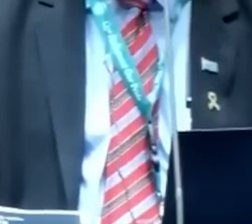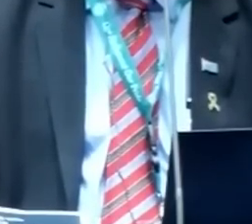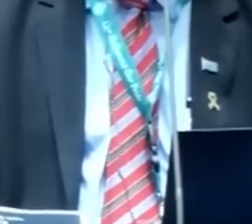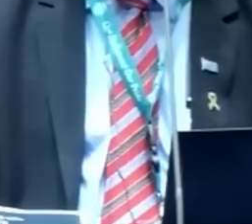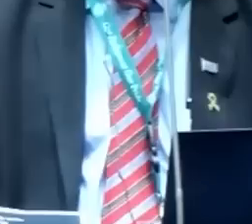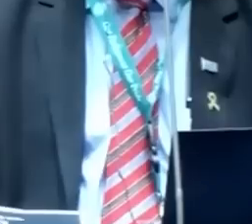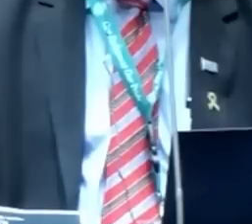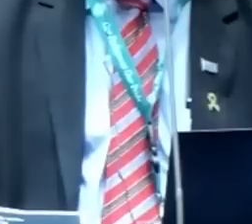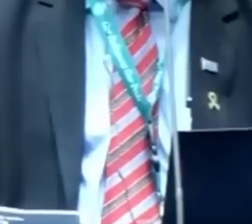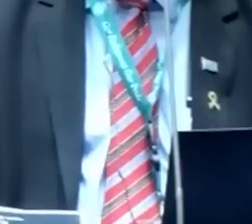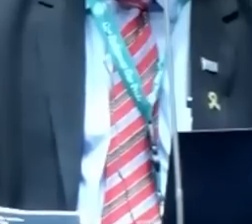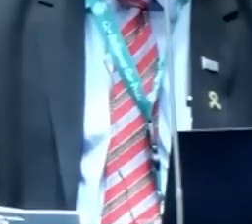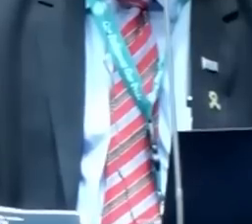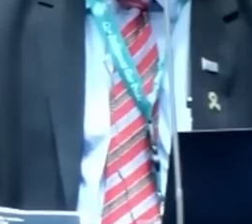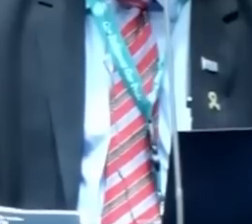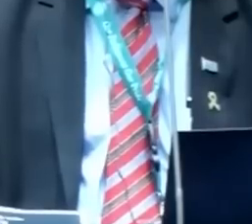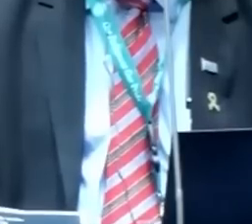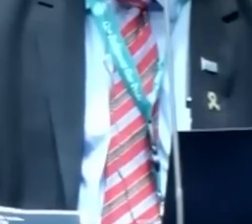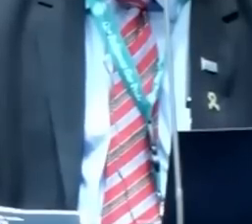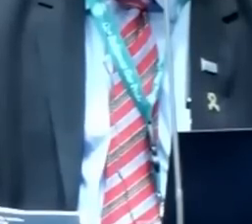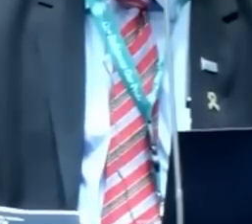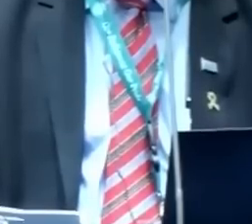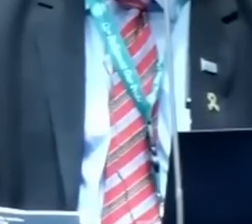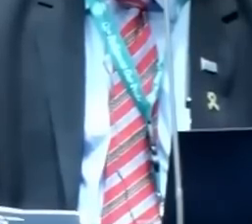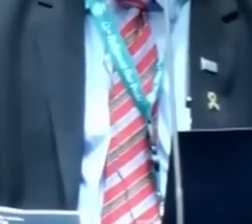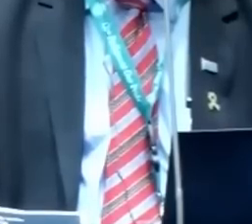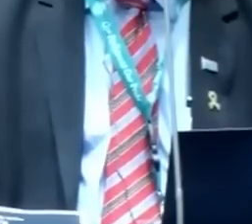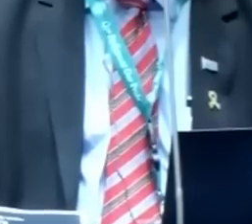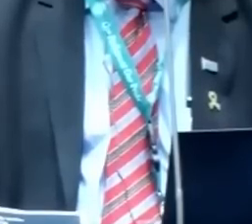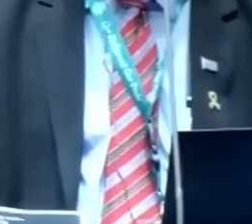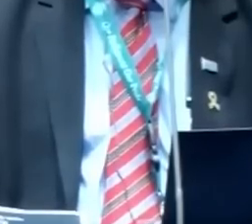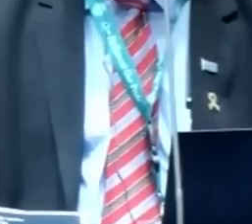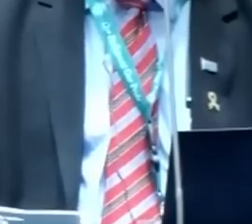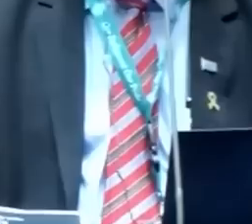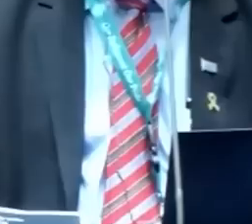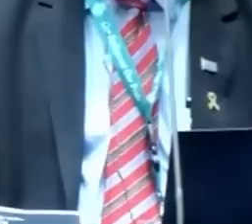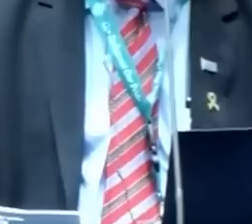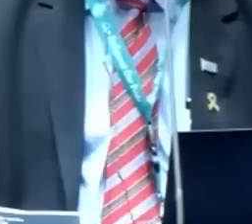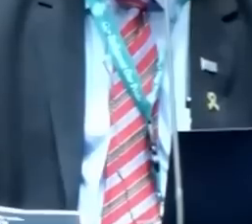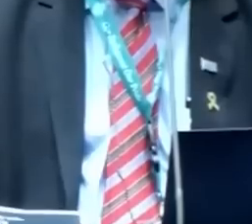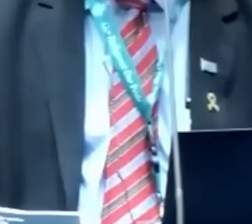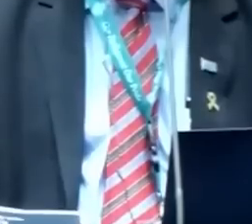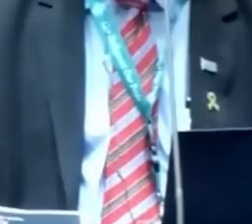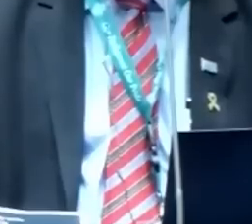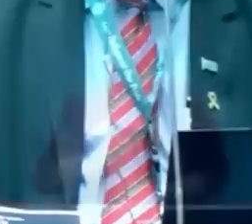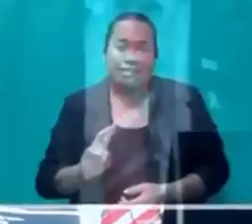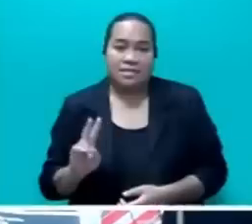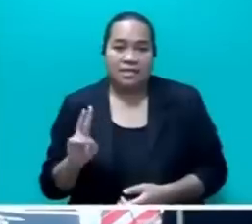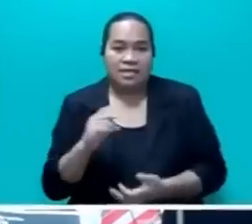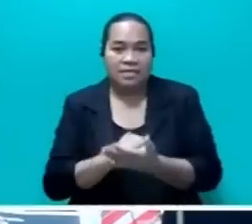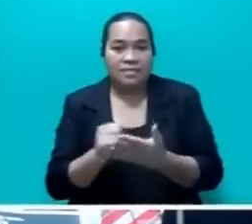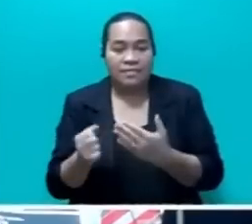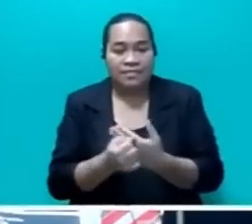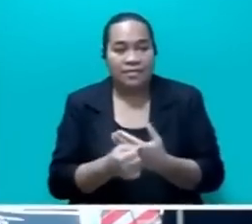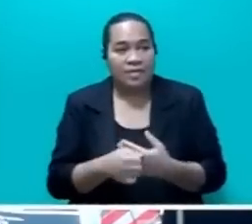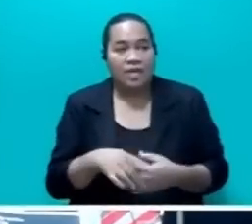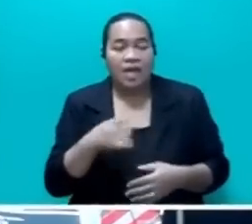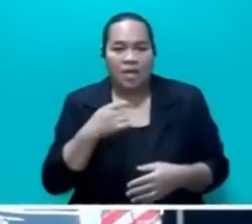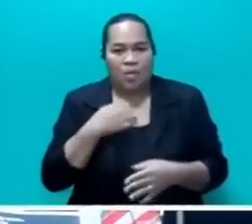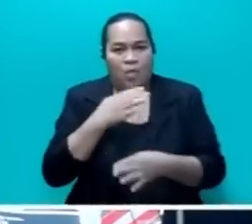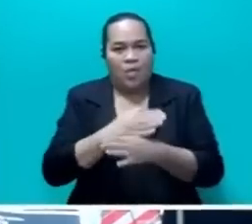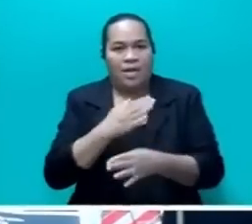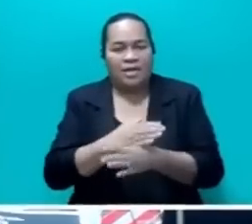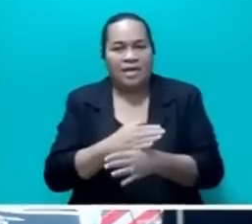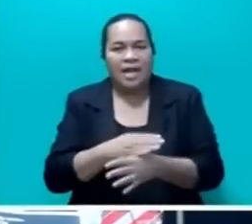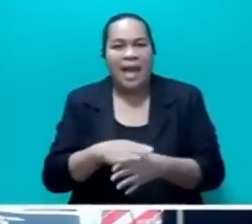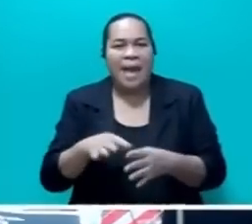Before I conclude, Mr. Speaker, sir, on the 2nd of April 1991, I was fortunate to be employed in the Public Service